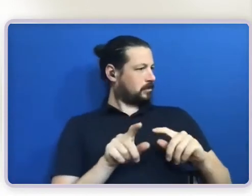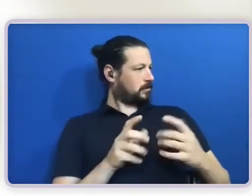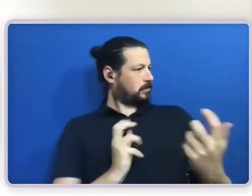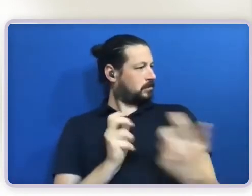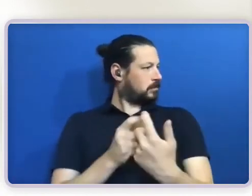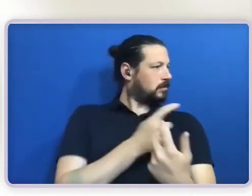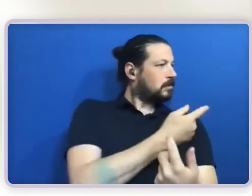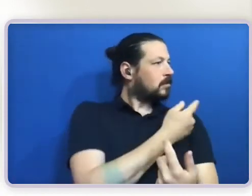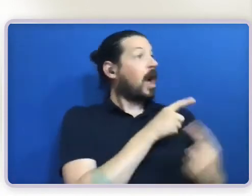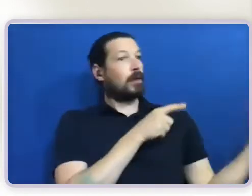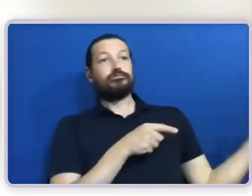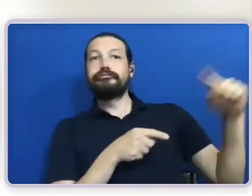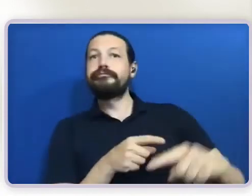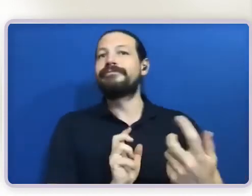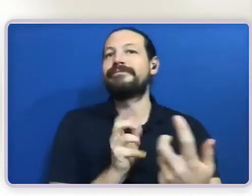help them.